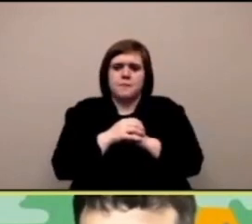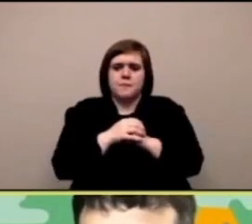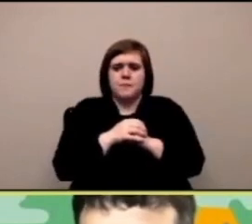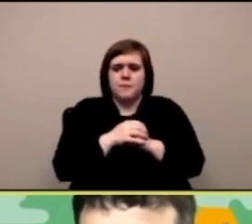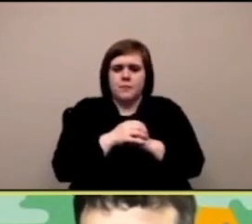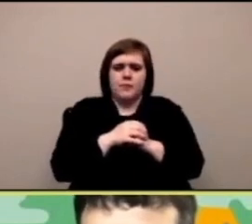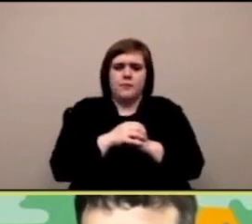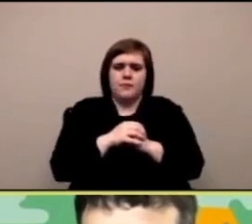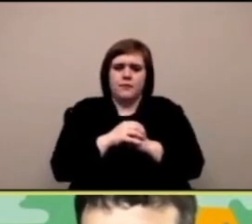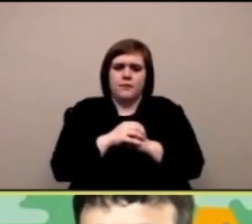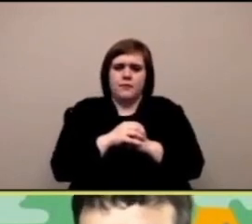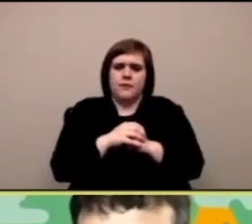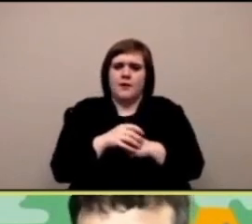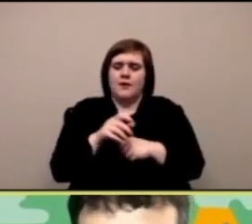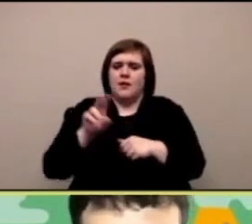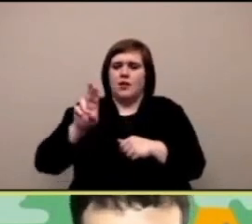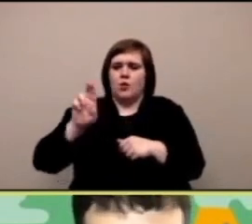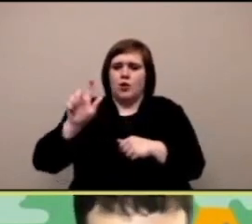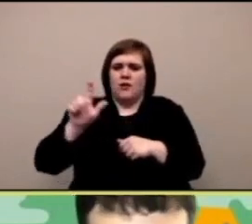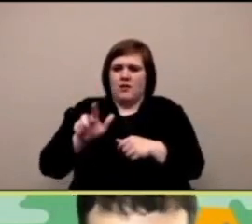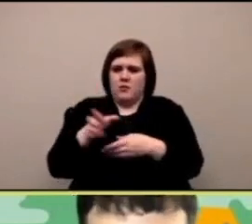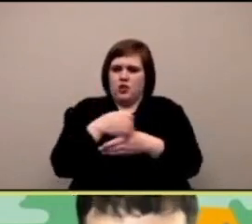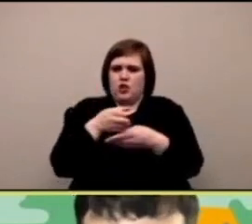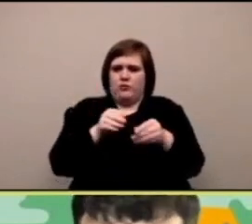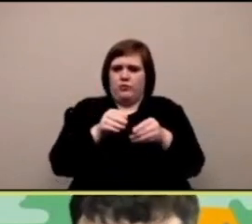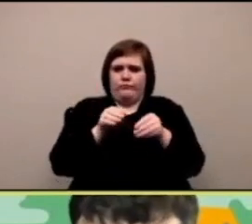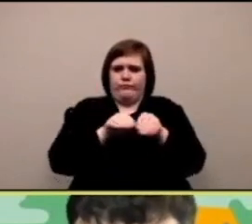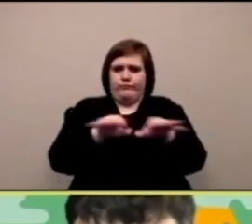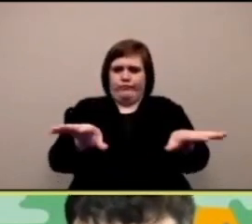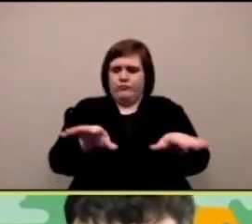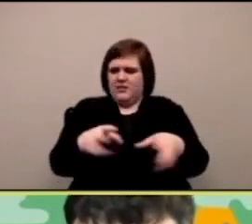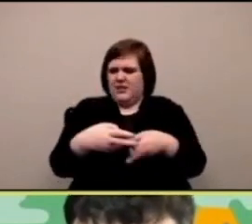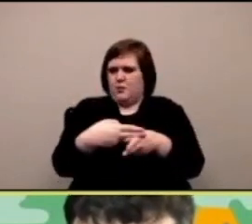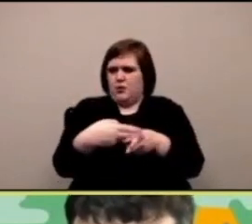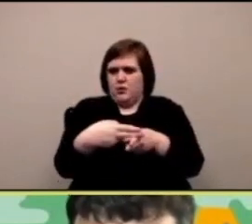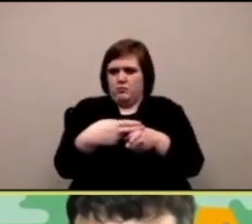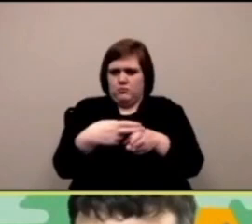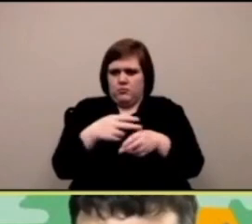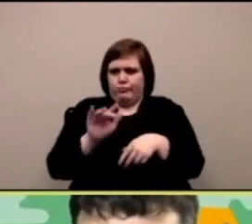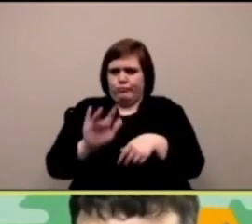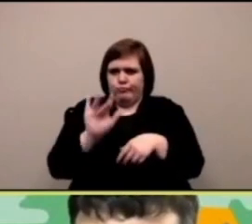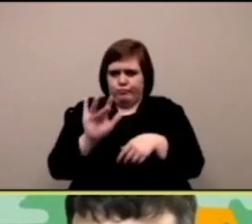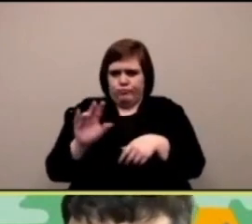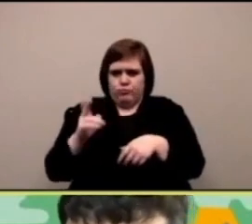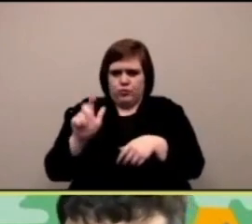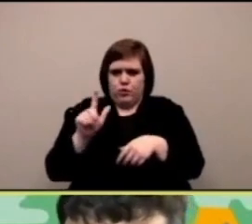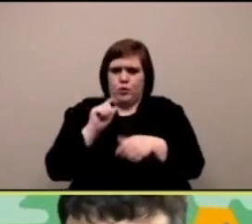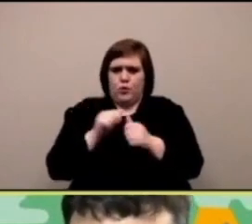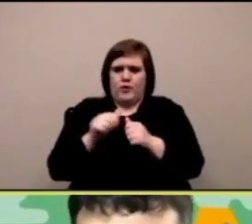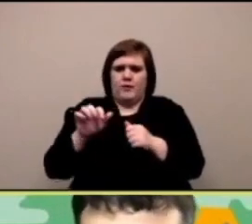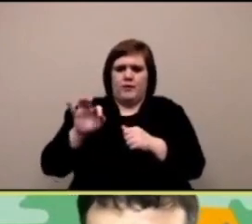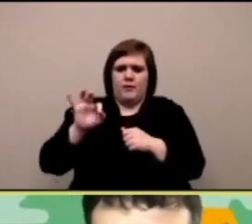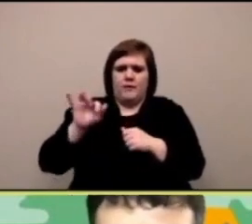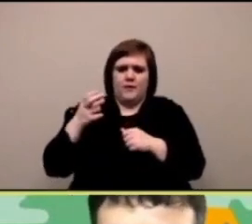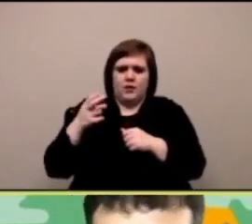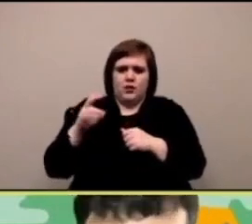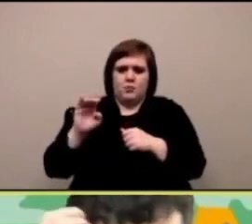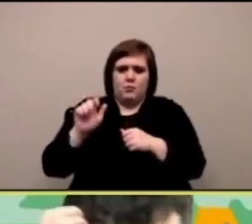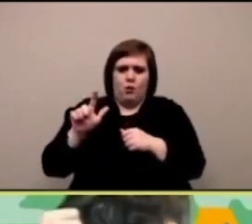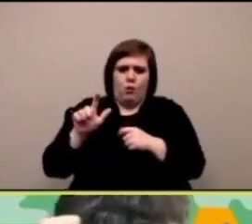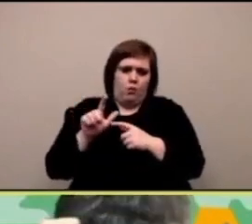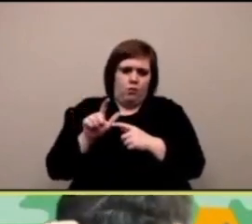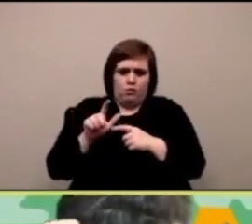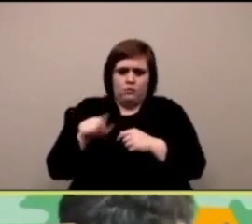share this URL, which is a temporary URL, with our fishbowl participants so they can try it out.